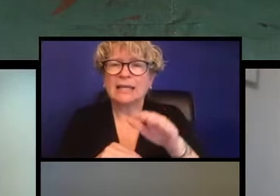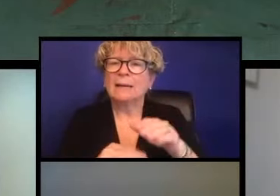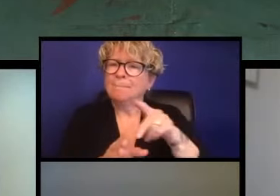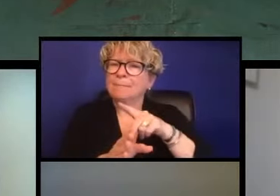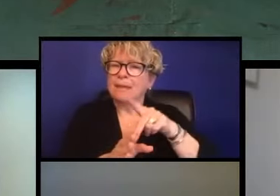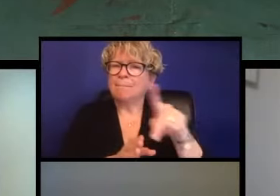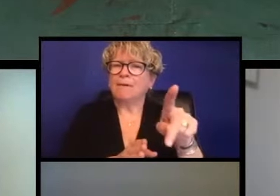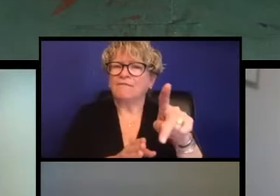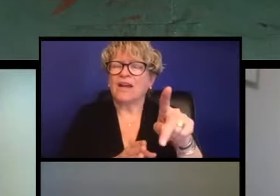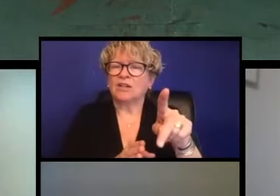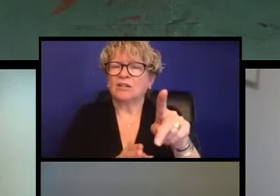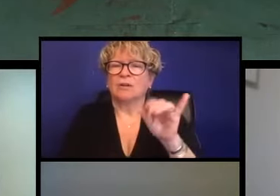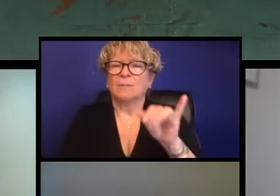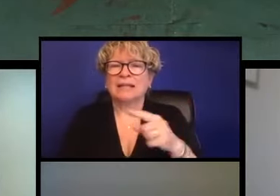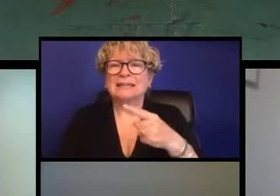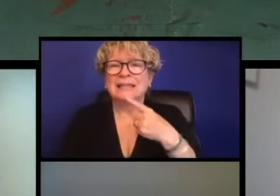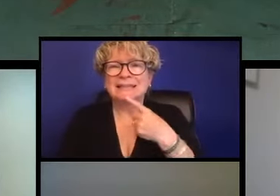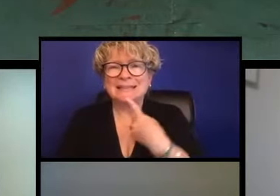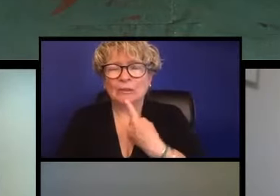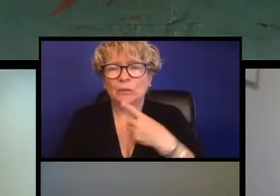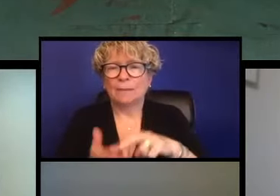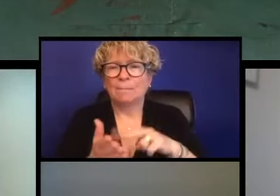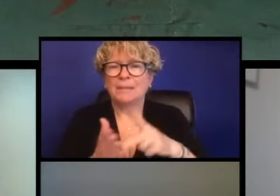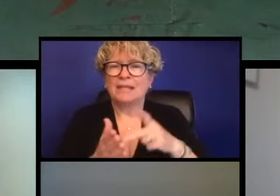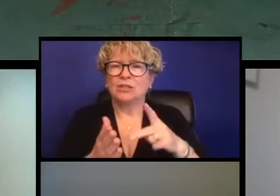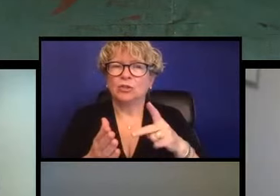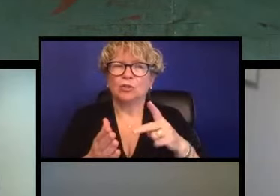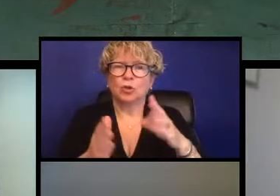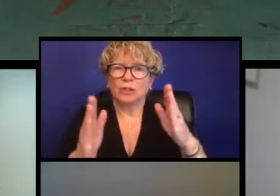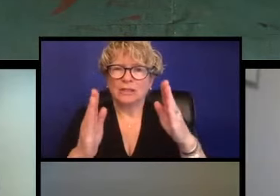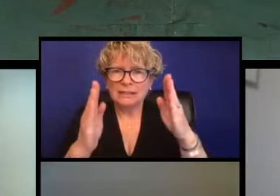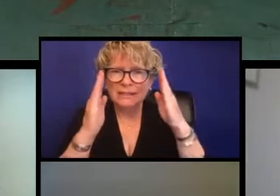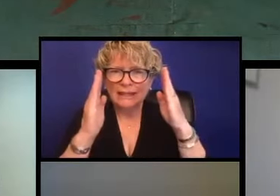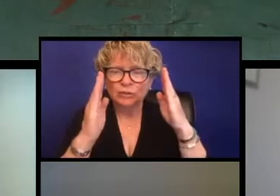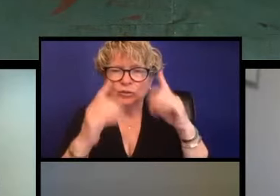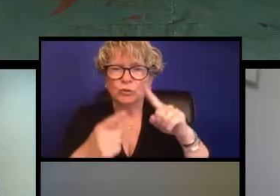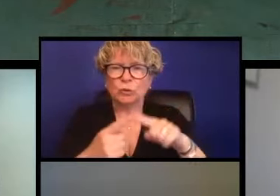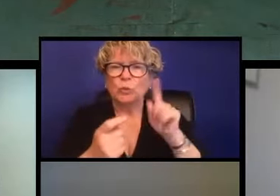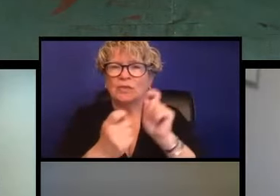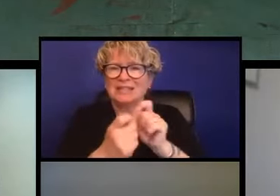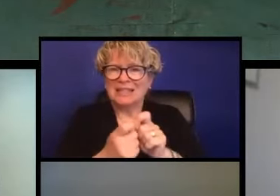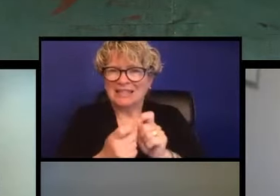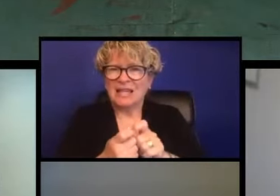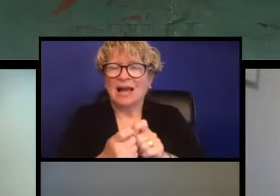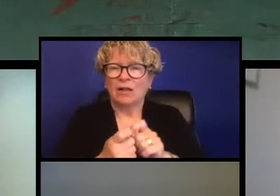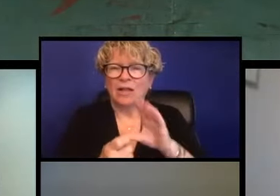of seriousness or attention to detail or craft will come through.